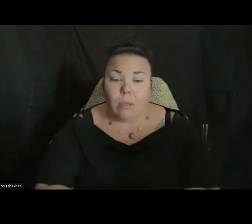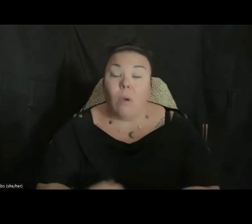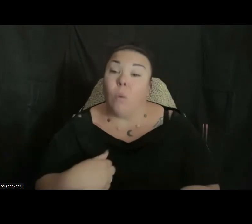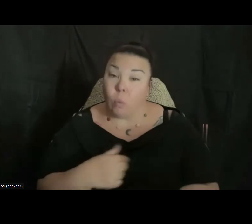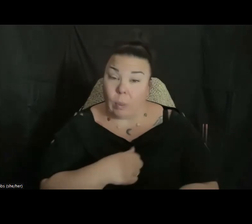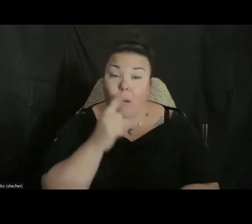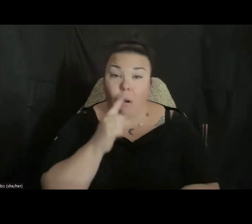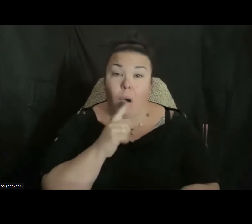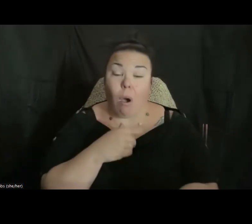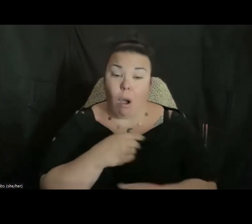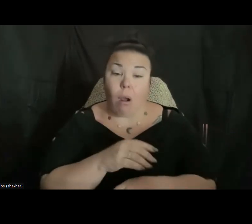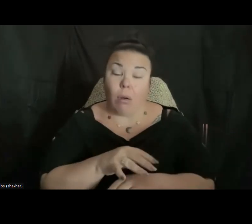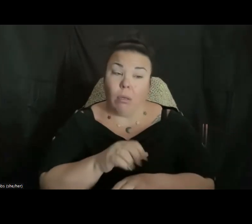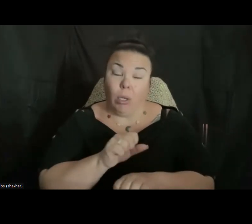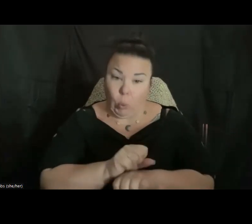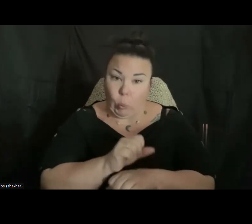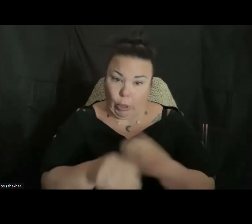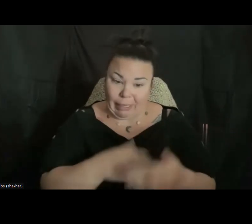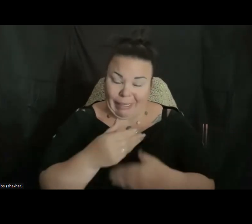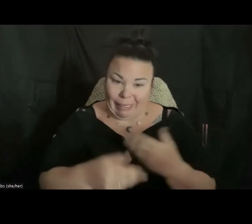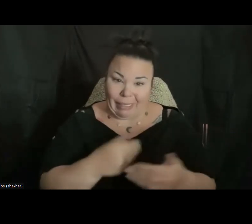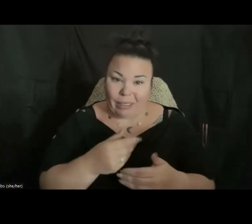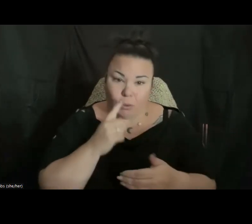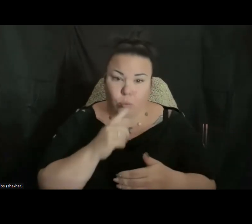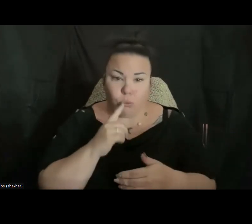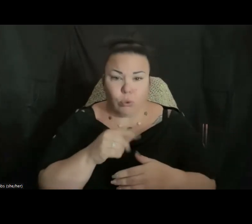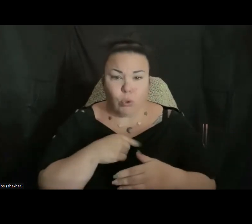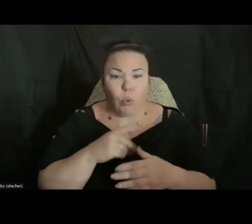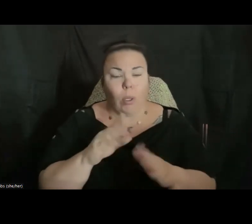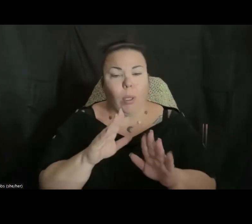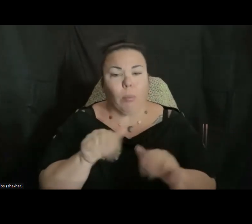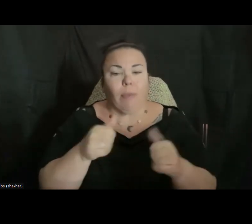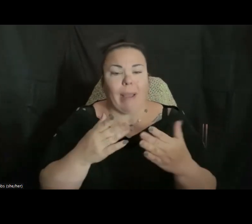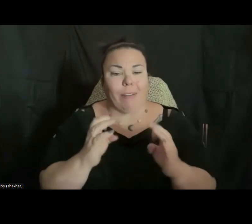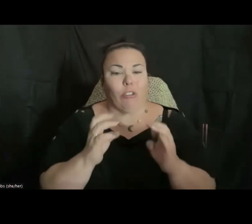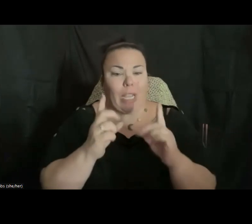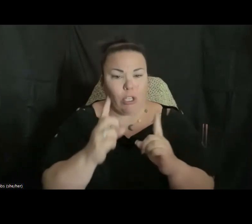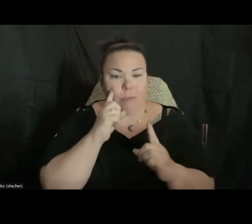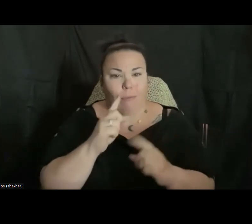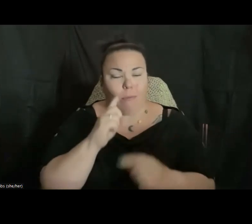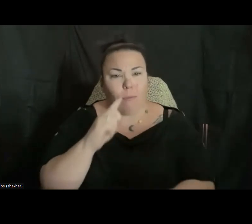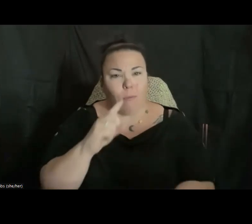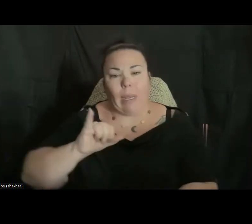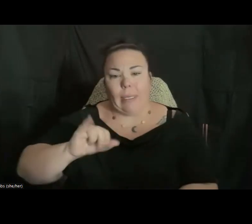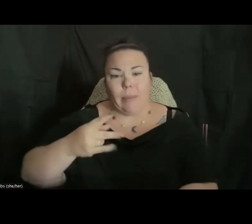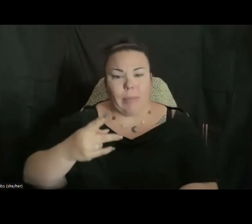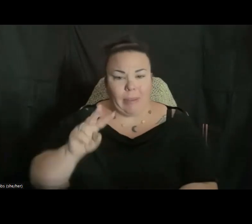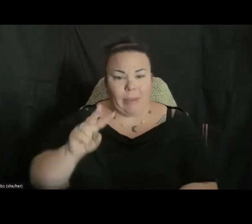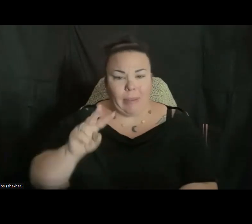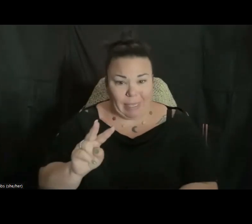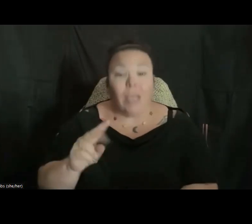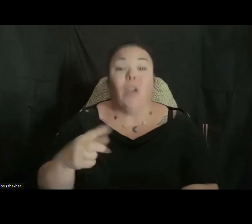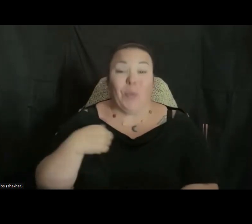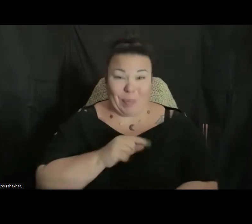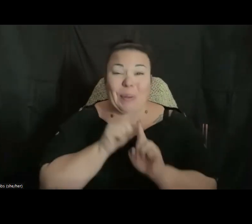also are going to be attending the Mobile Health Association's conference in Pittsburgh this year, because we're part of the collaborative